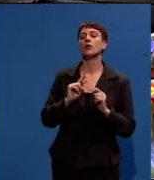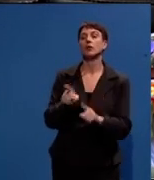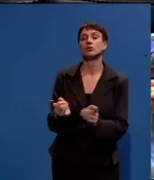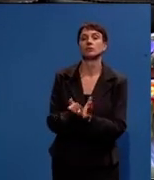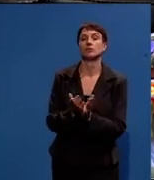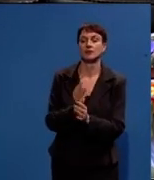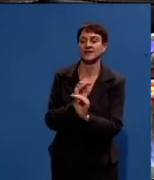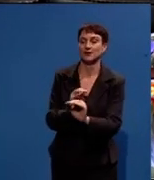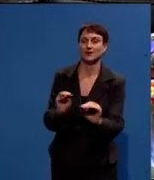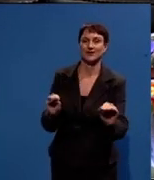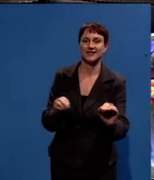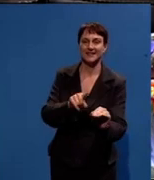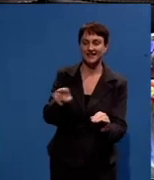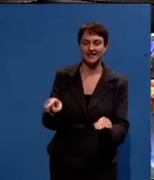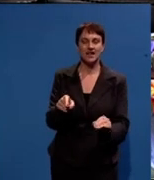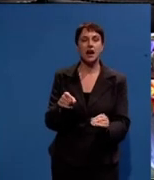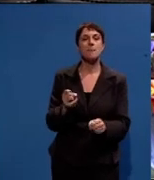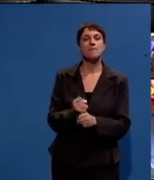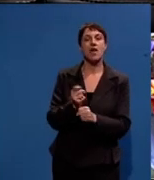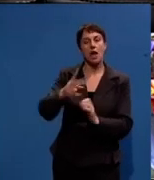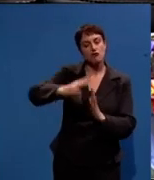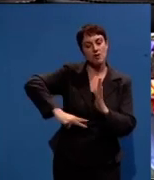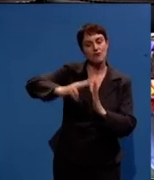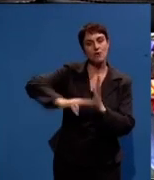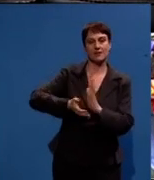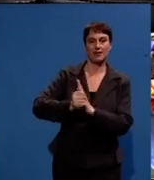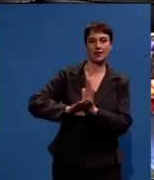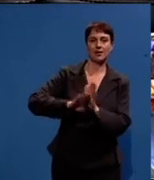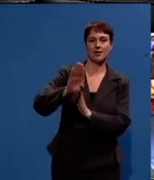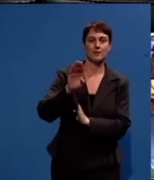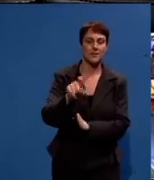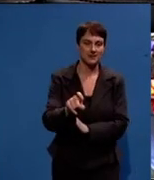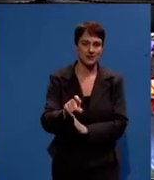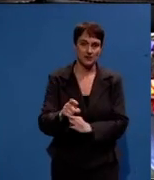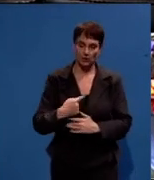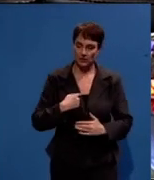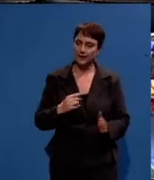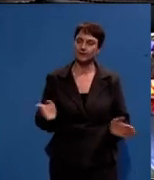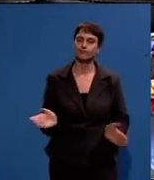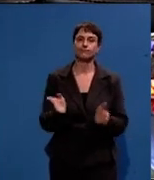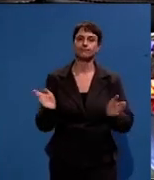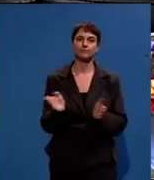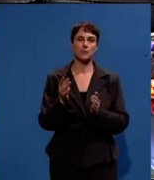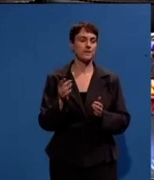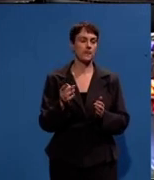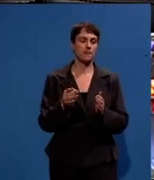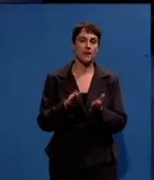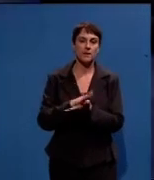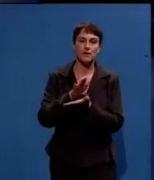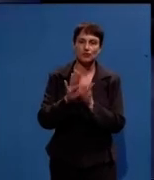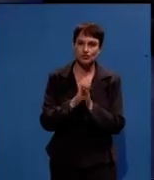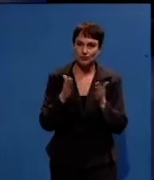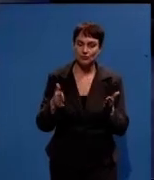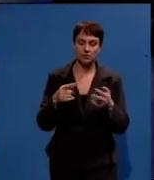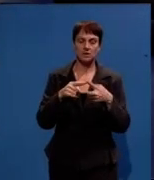levels and also ensure that we build, you know, libraries. We you know, publish books, we